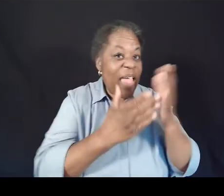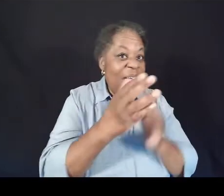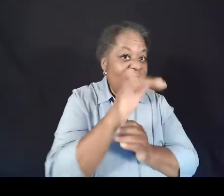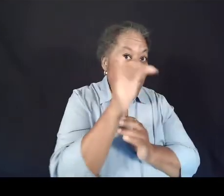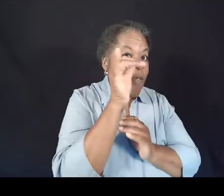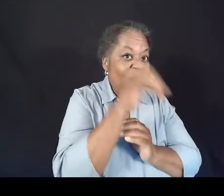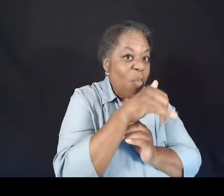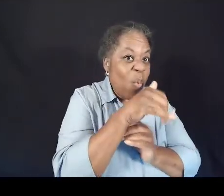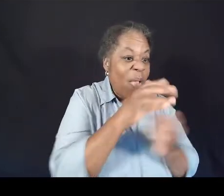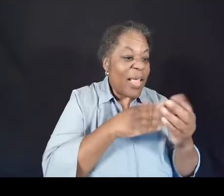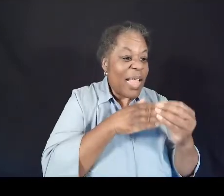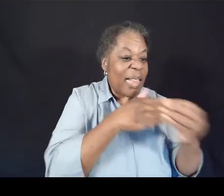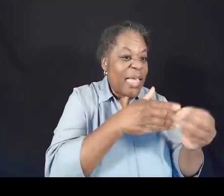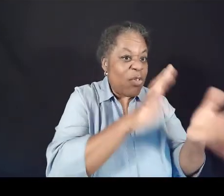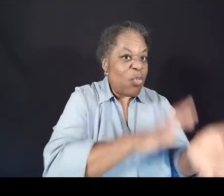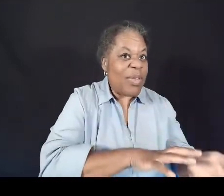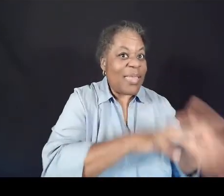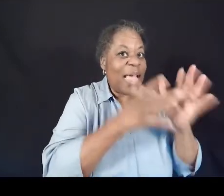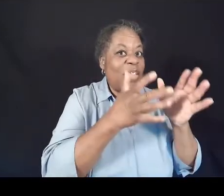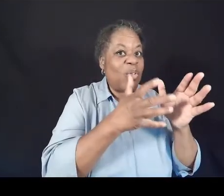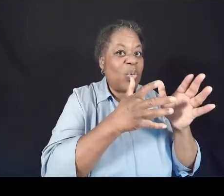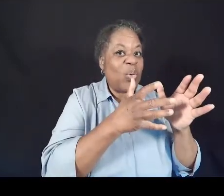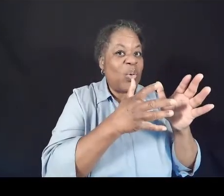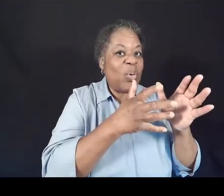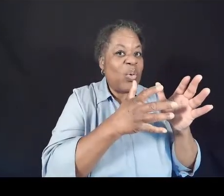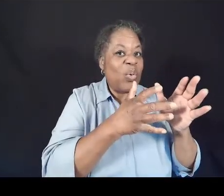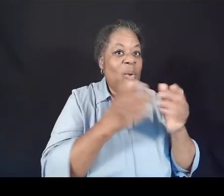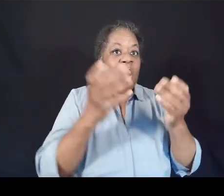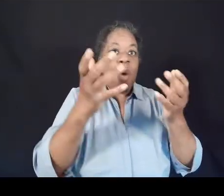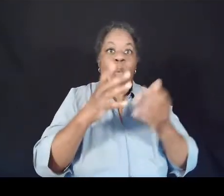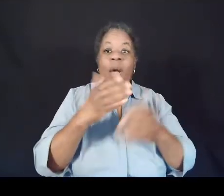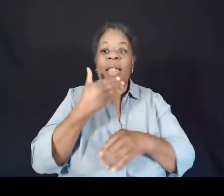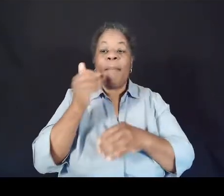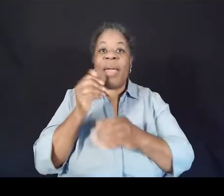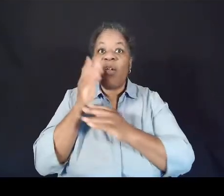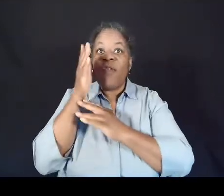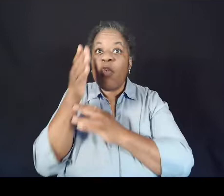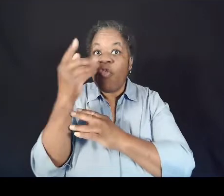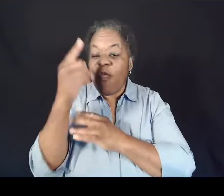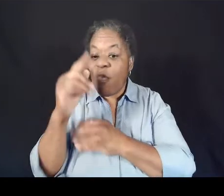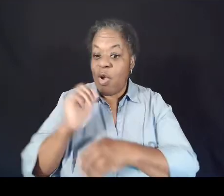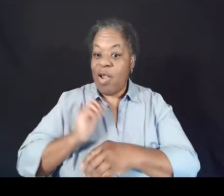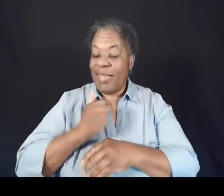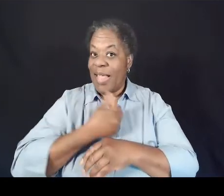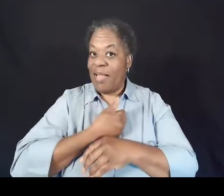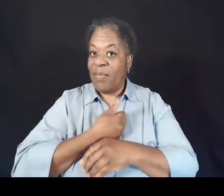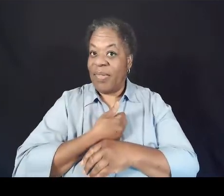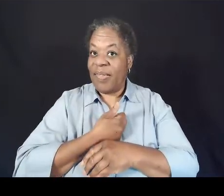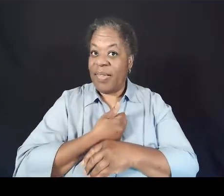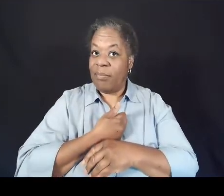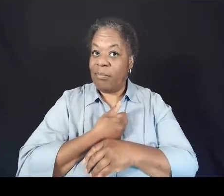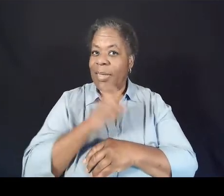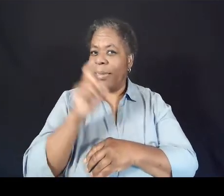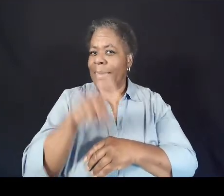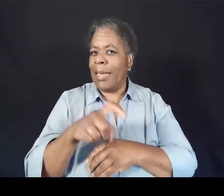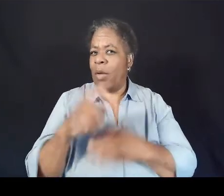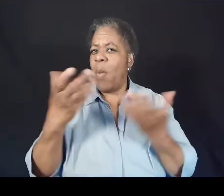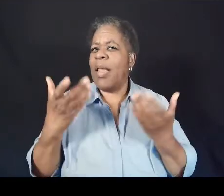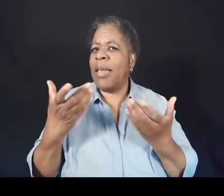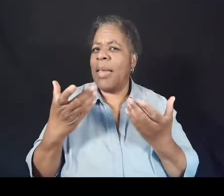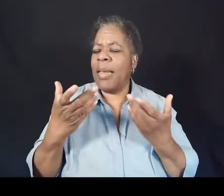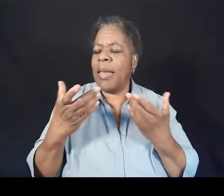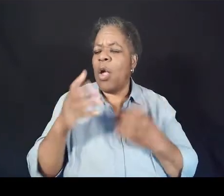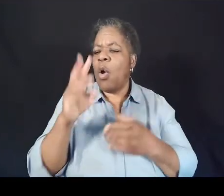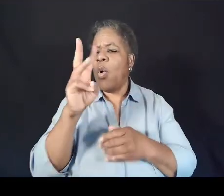to disaster. If we want to write a better future for ourselves, what we really need is wisdom.